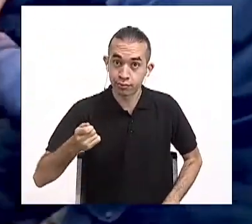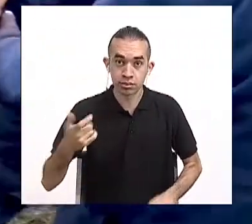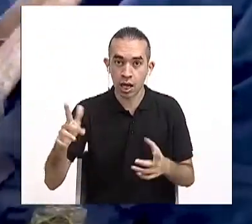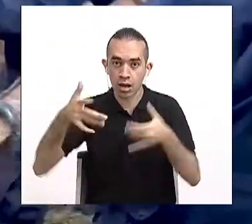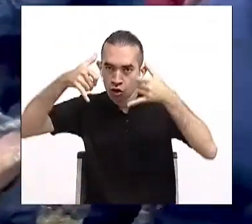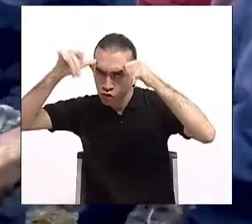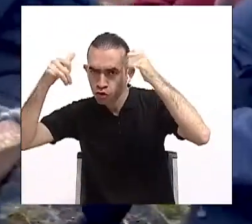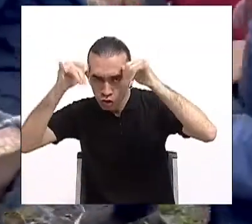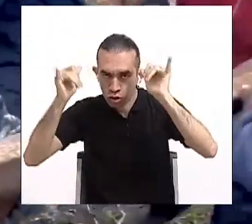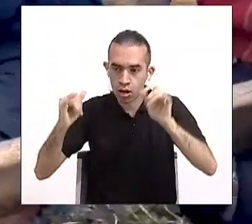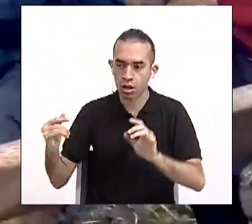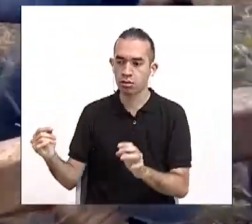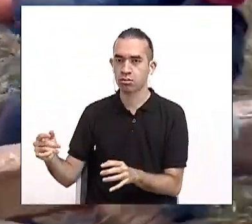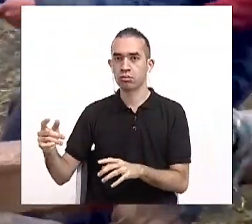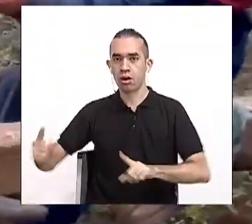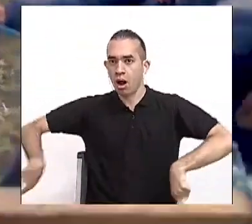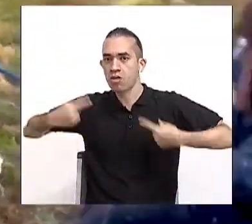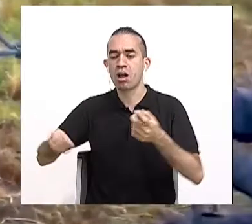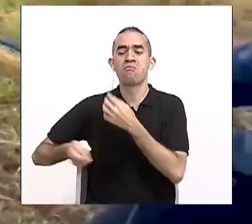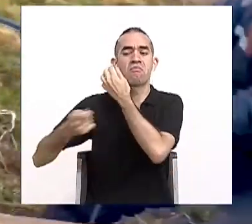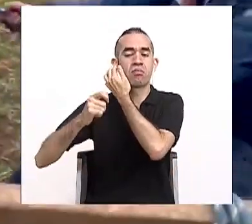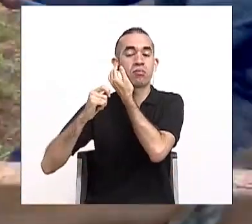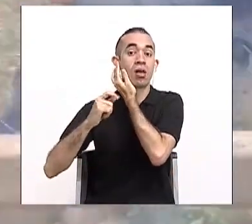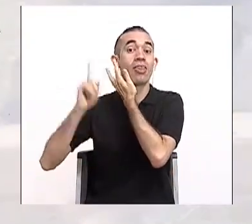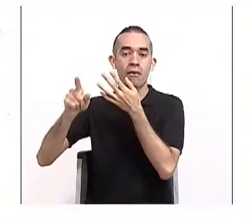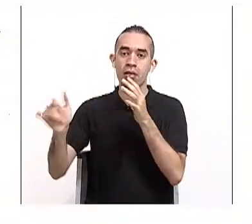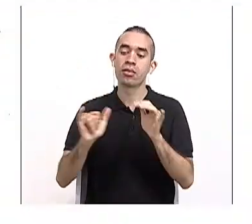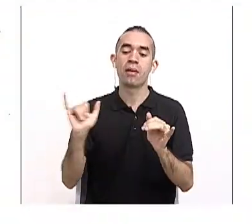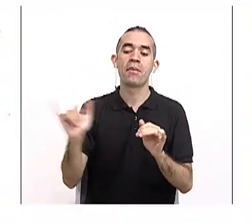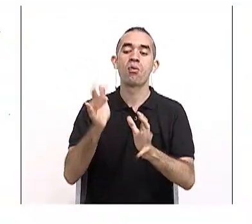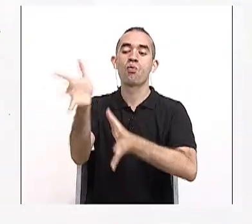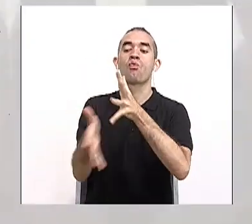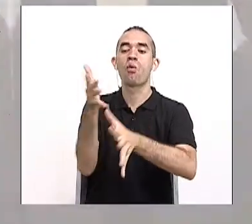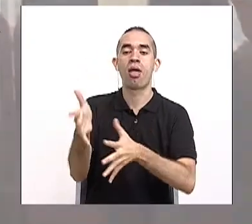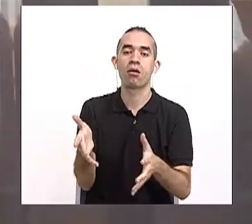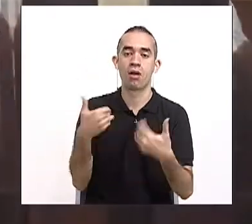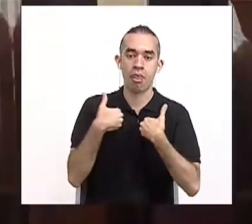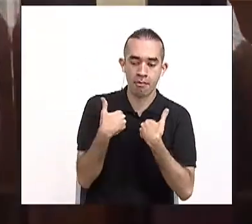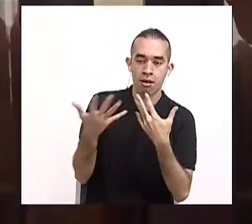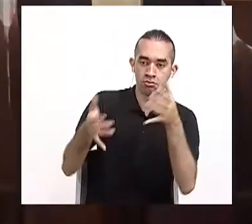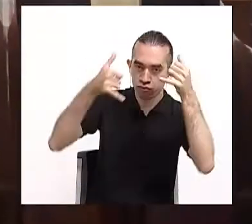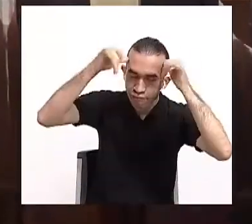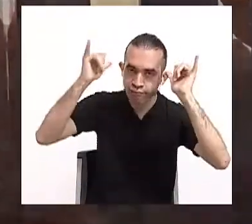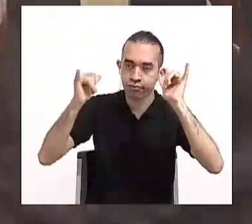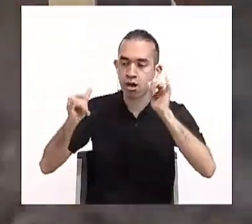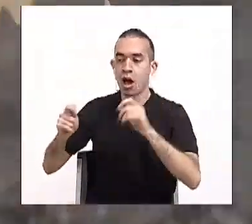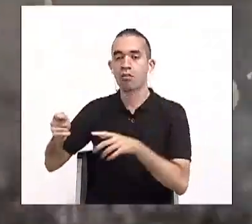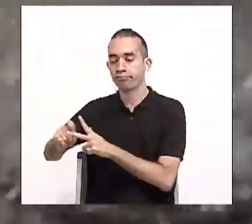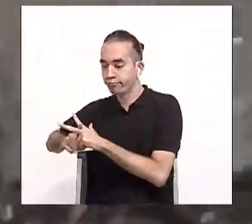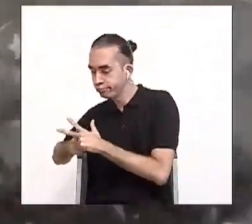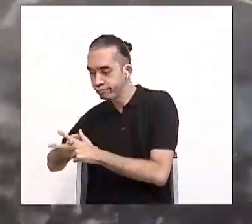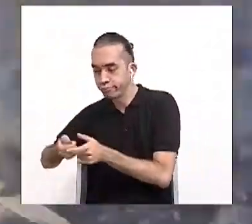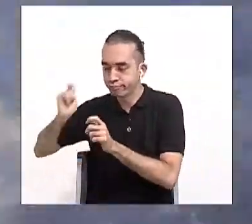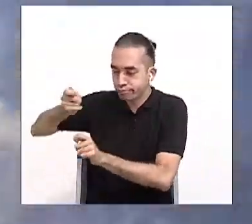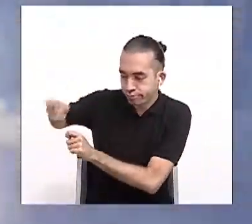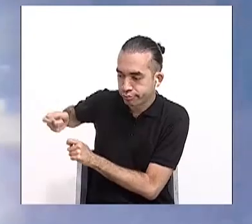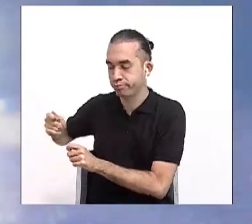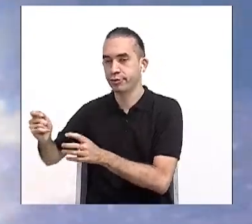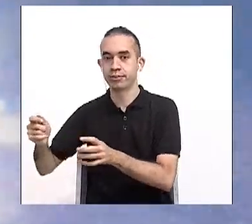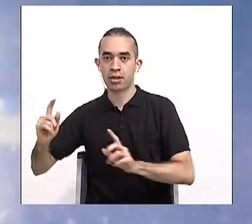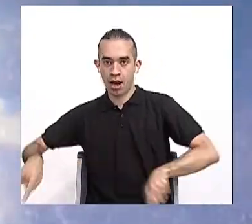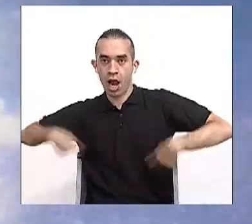and motivation. Furthermore, he used to take me fishing. He also says that the ox herd was not only in charge